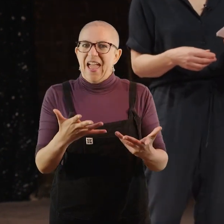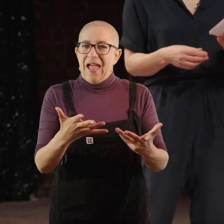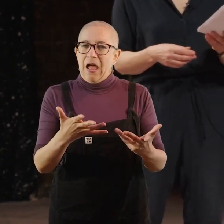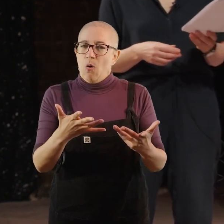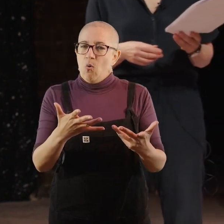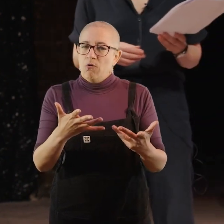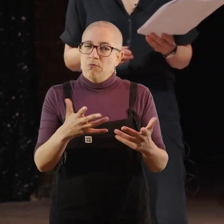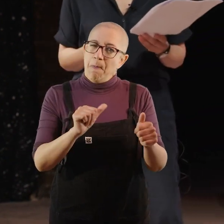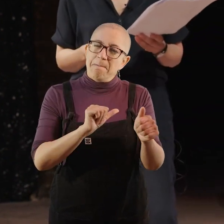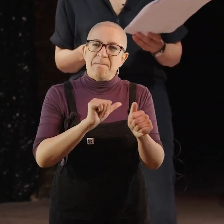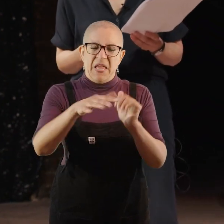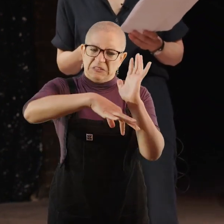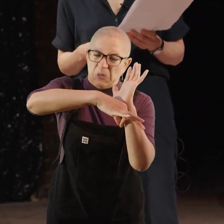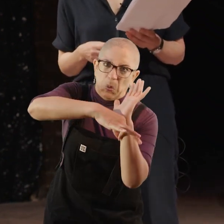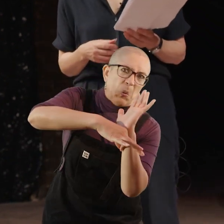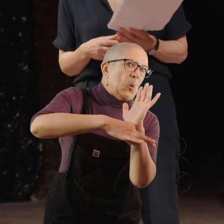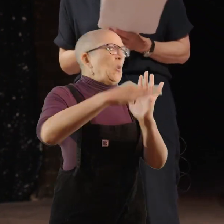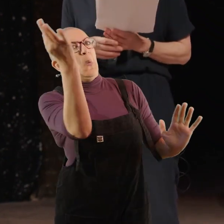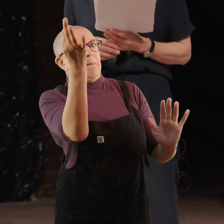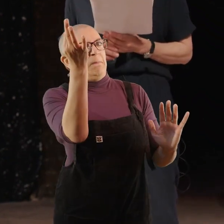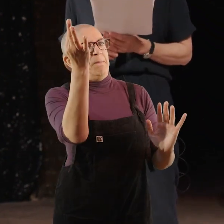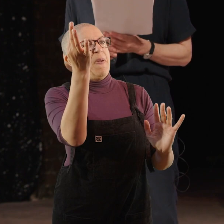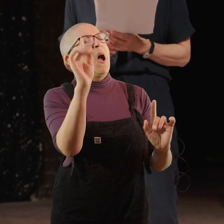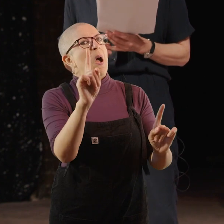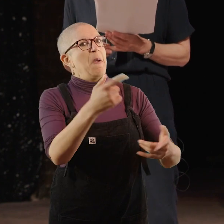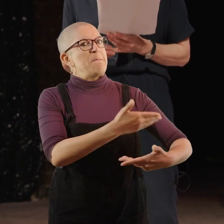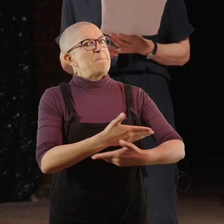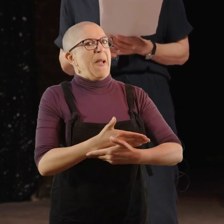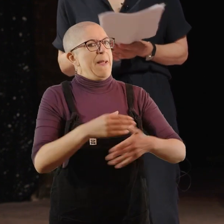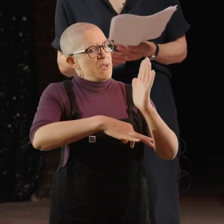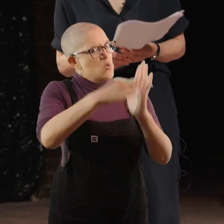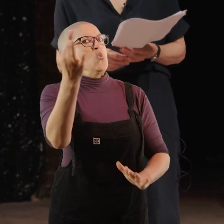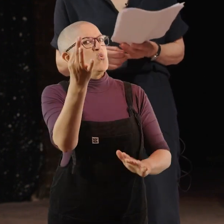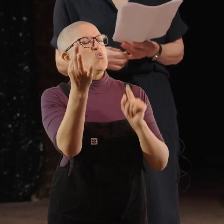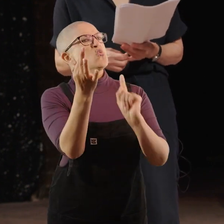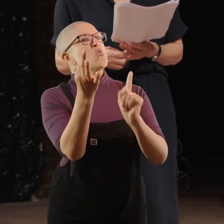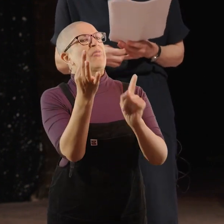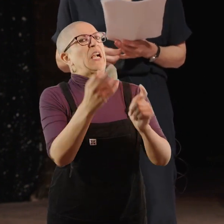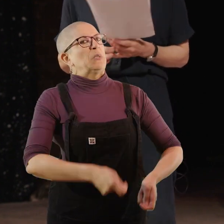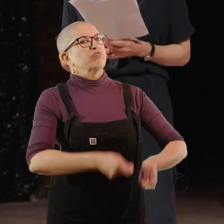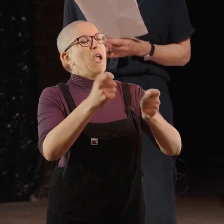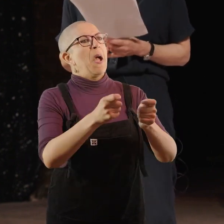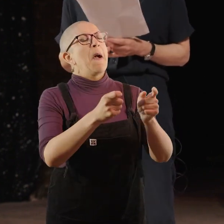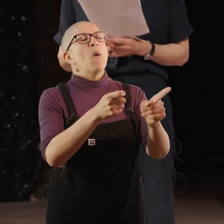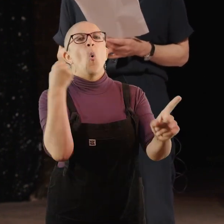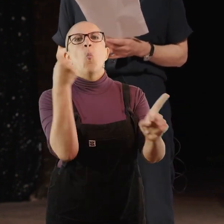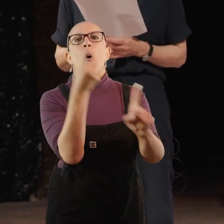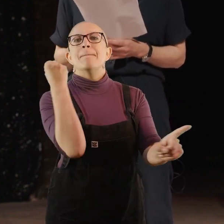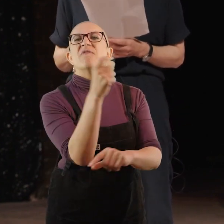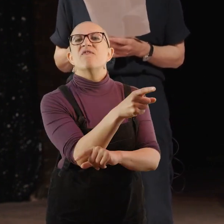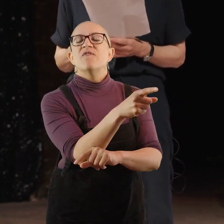know? Like, this is the moment where, in Wills, you might want to step in now about, you know, you really use that